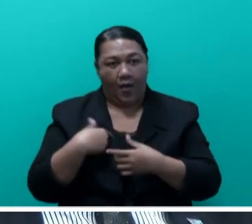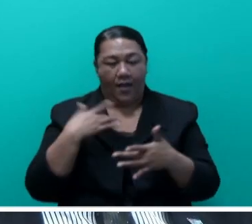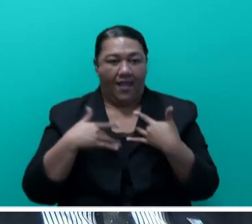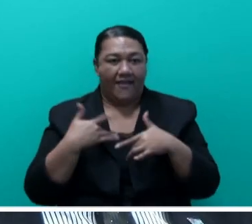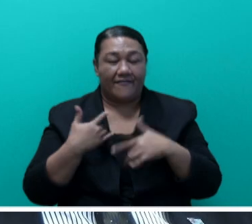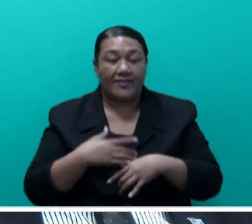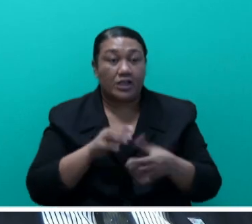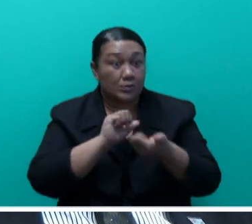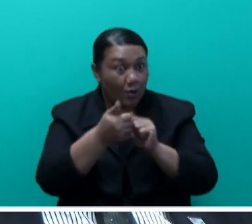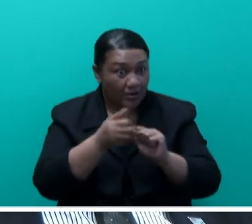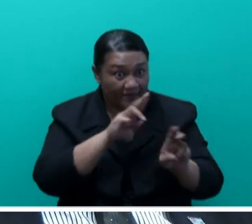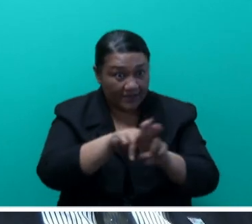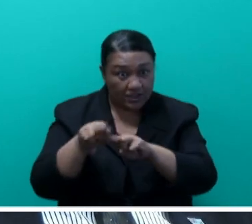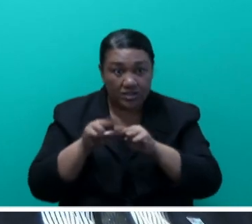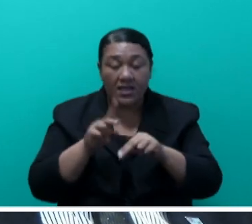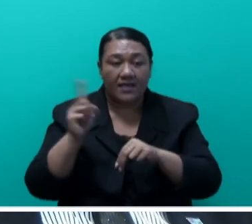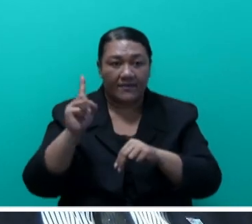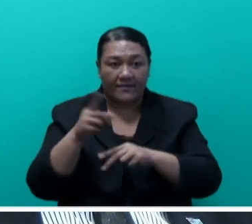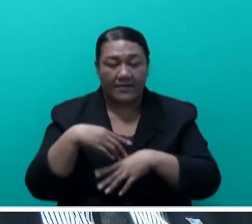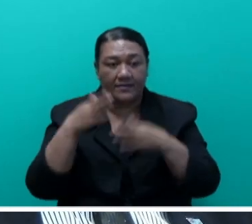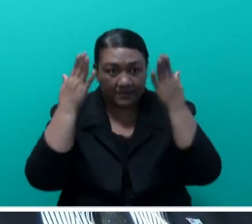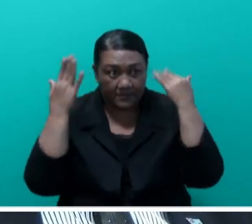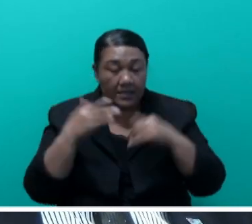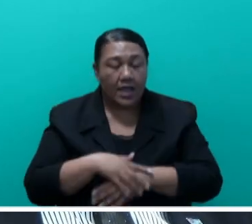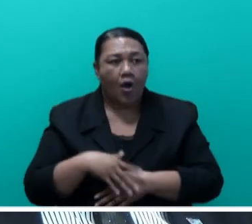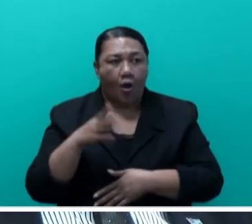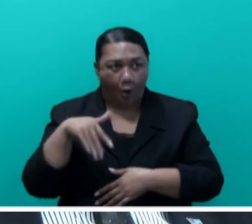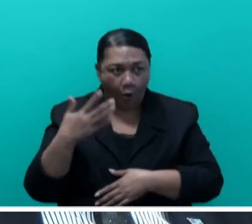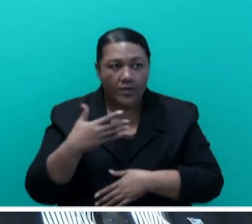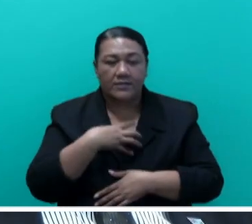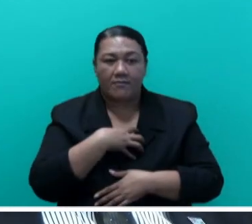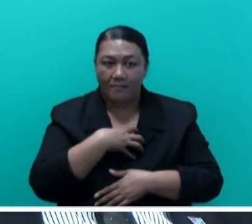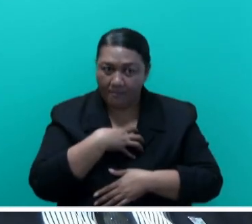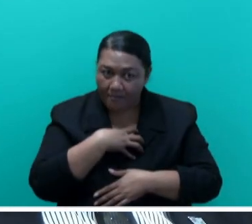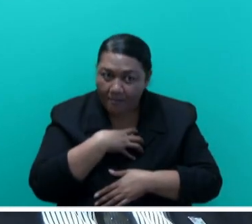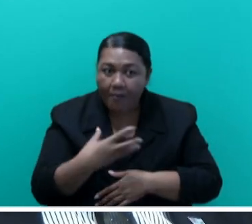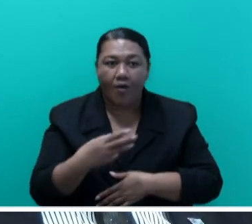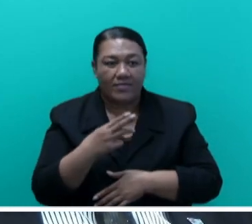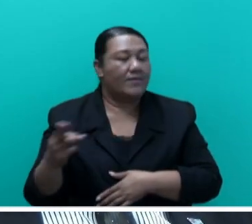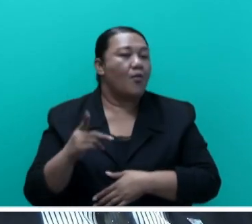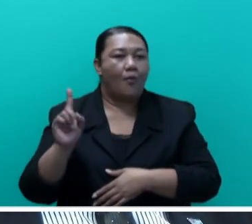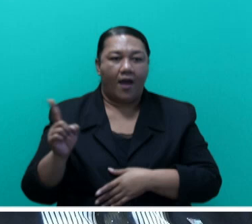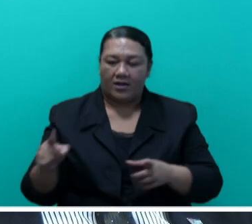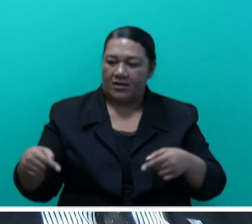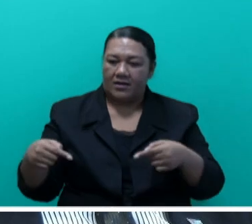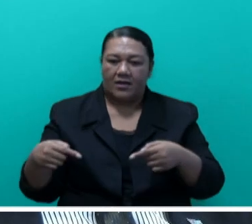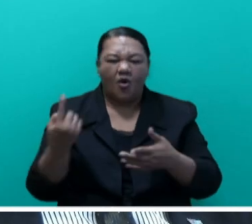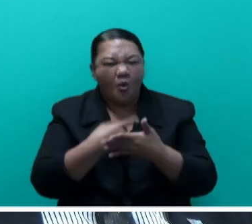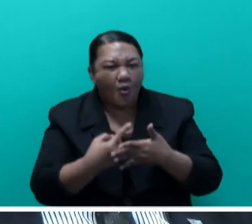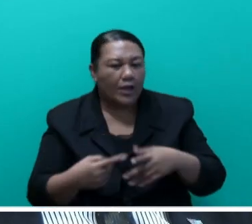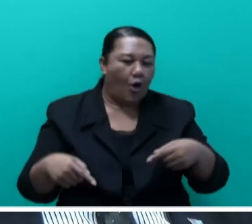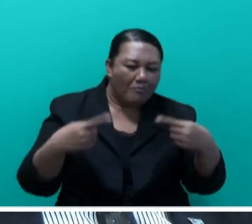Sports in Fiji, Mr. Speaker, sir, has always been more than just competition. It's an integral part of our